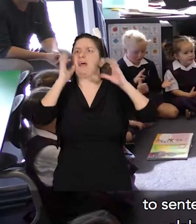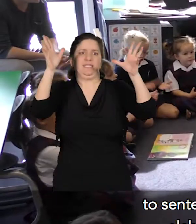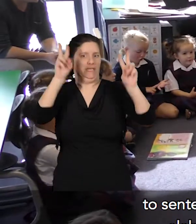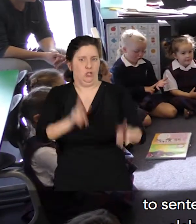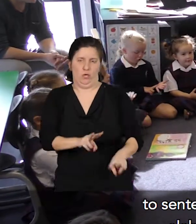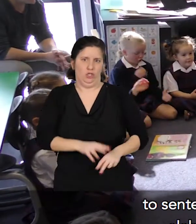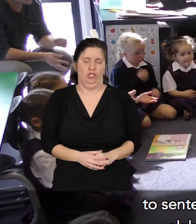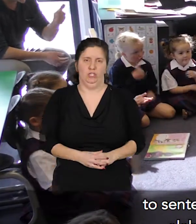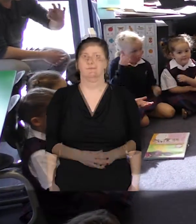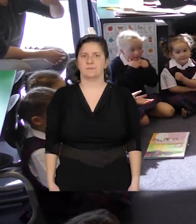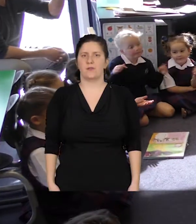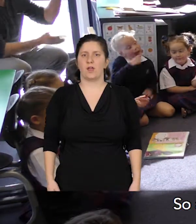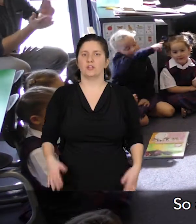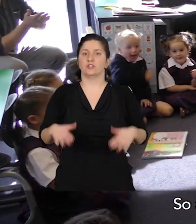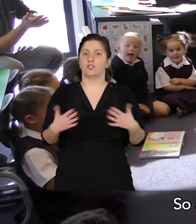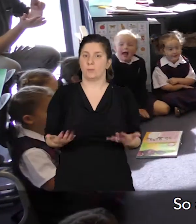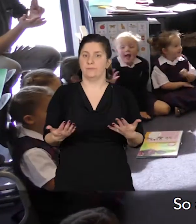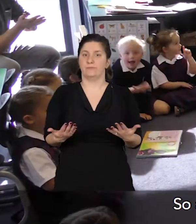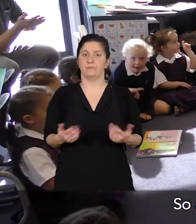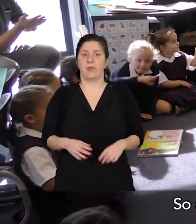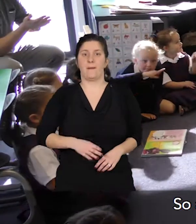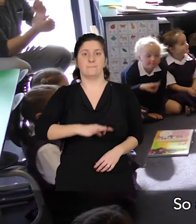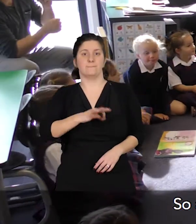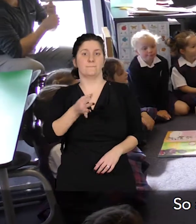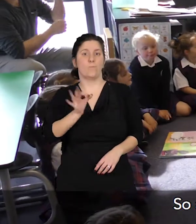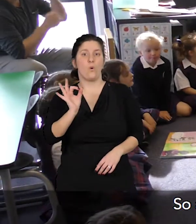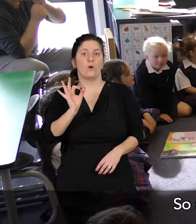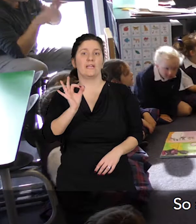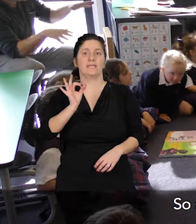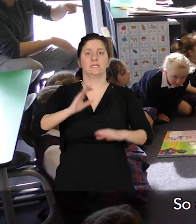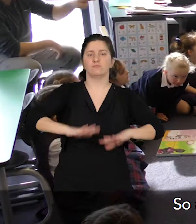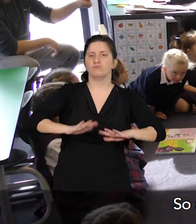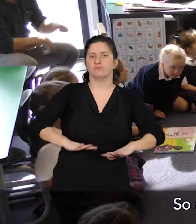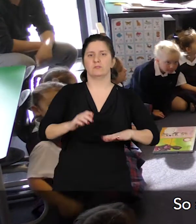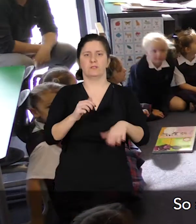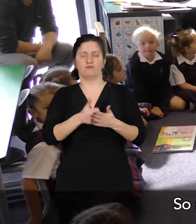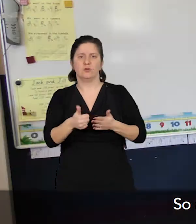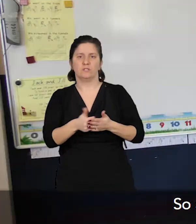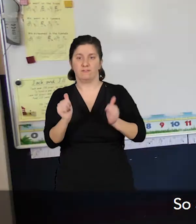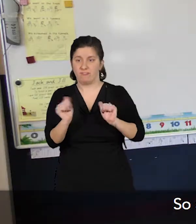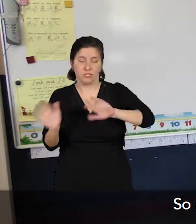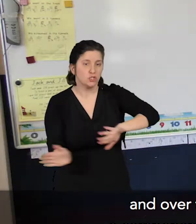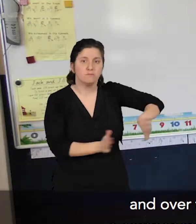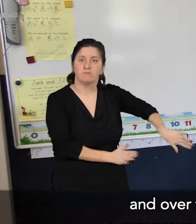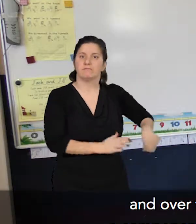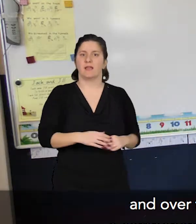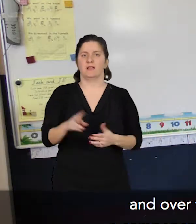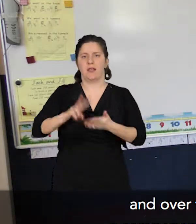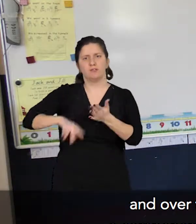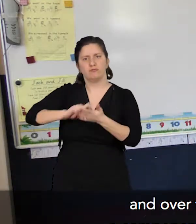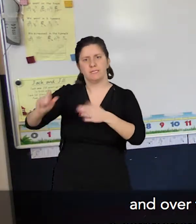been fantastic to see. So after the morning settling in routines, we have our literacy time,